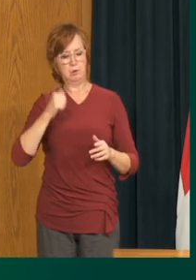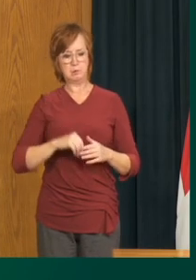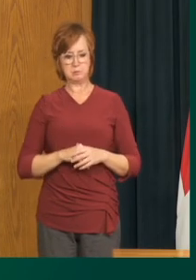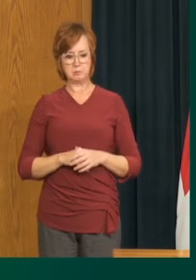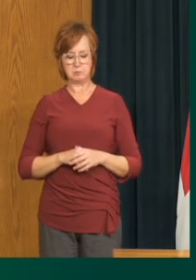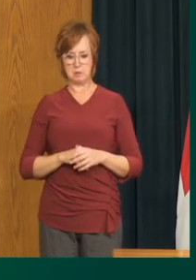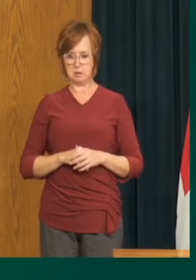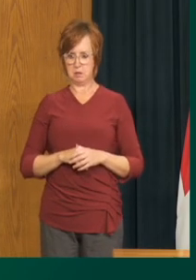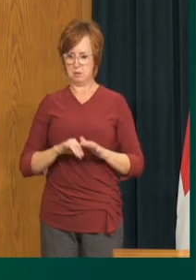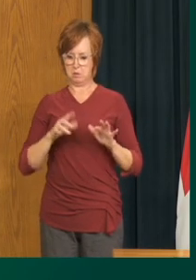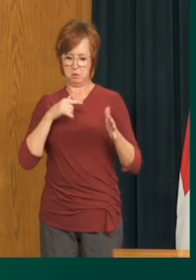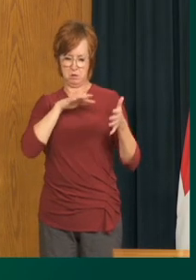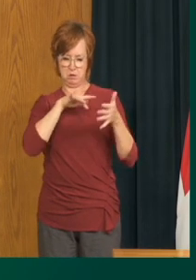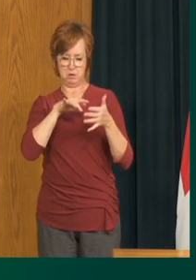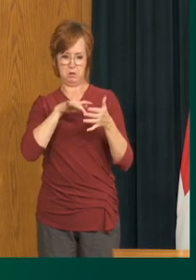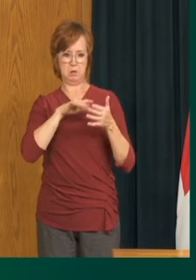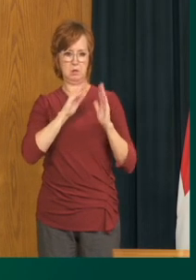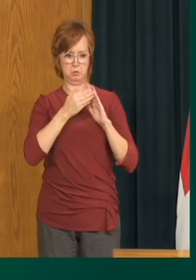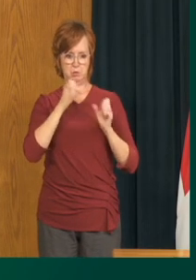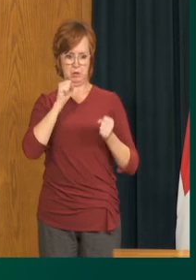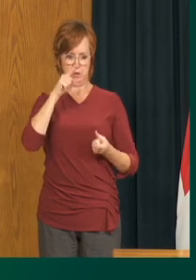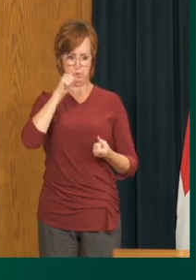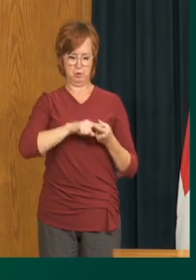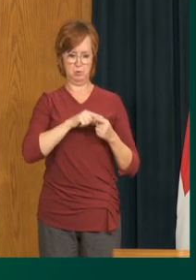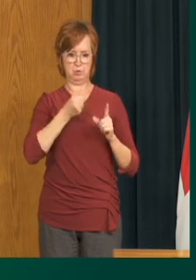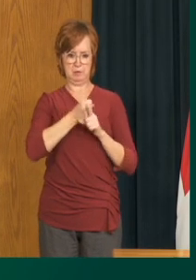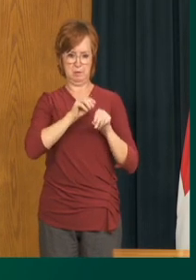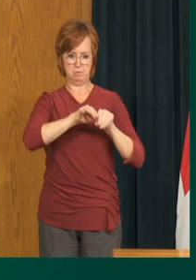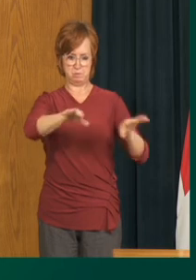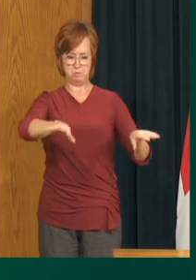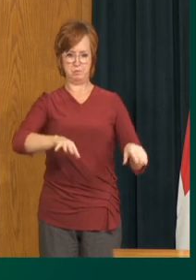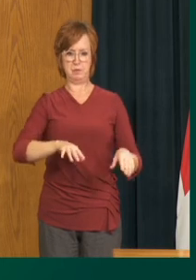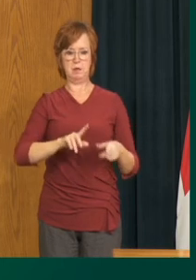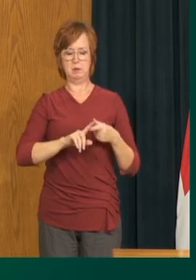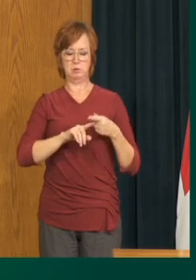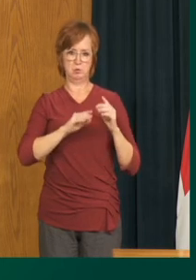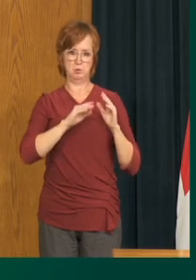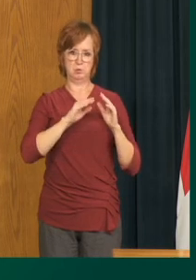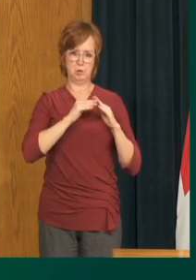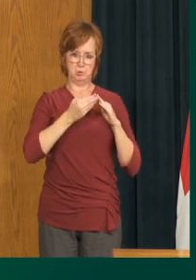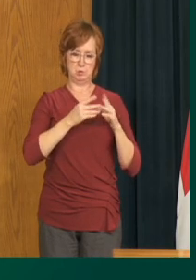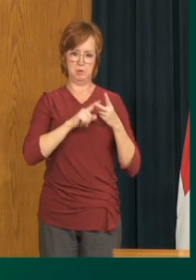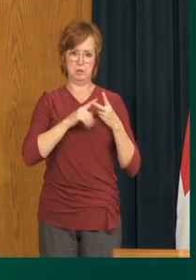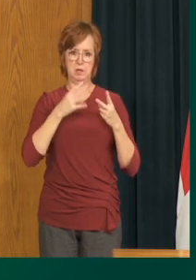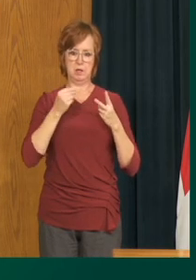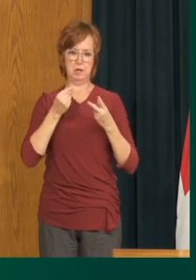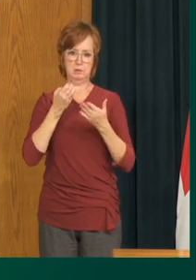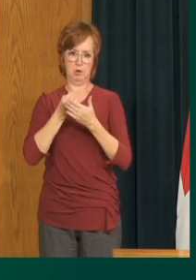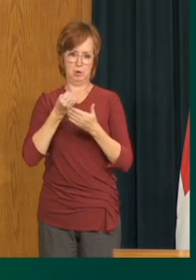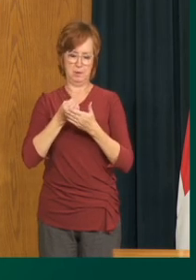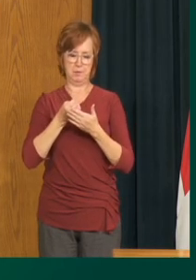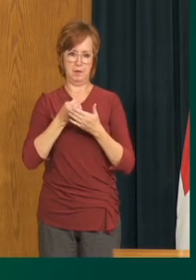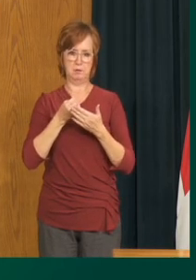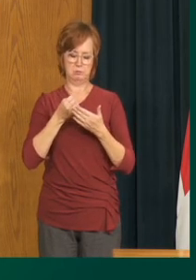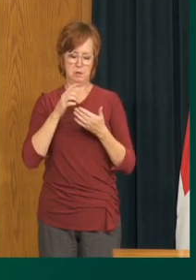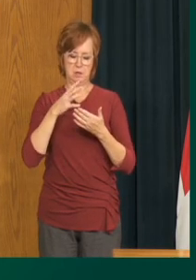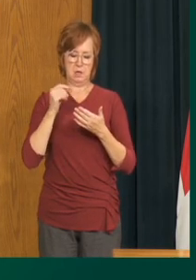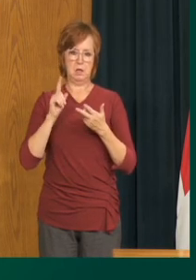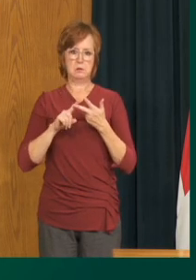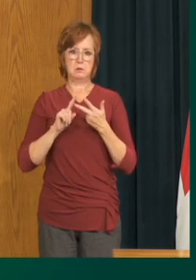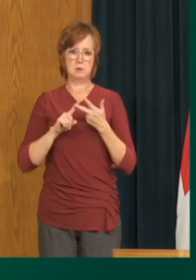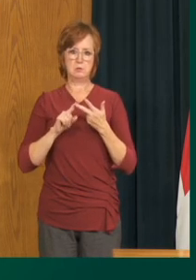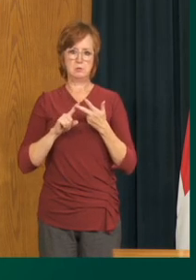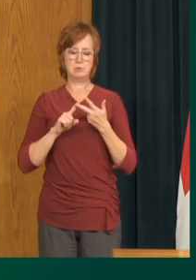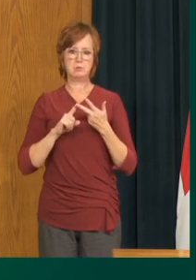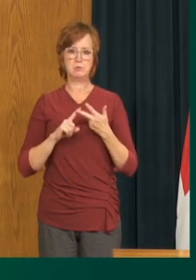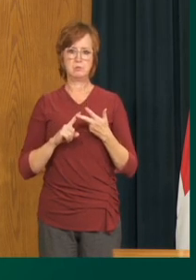our community actions, impact to our economy, yes, which we are aware of, but also to